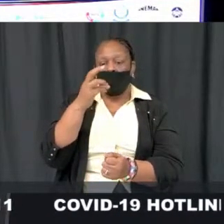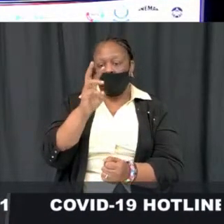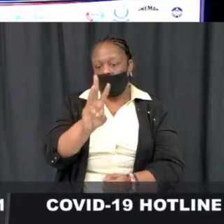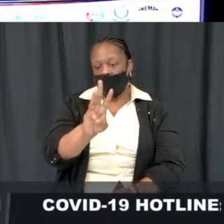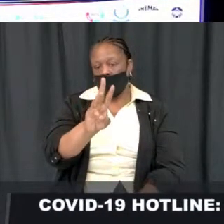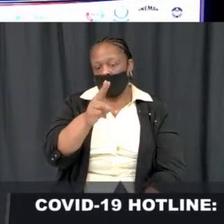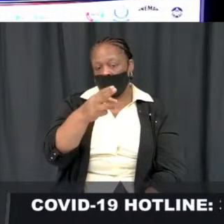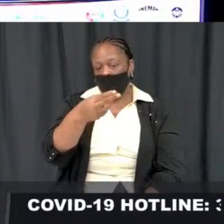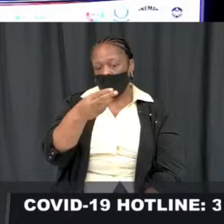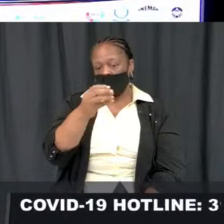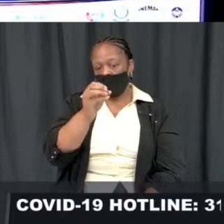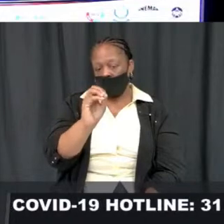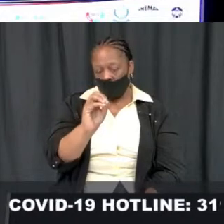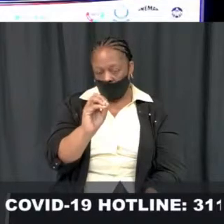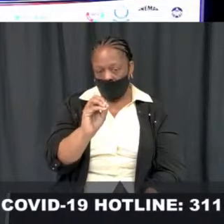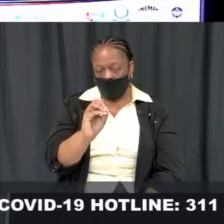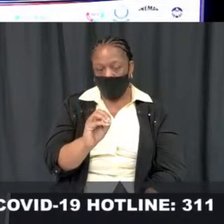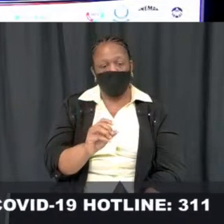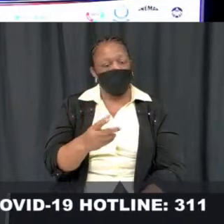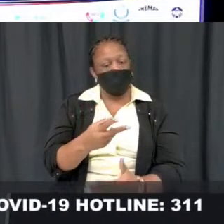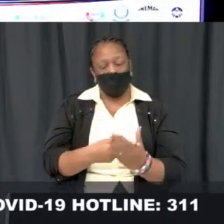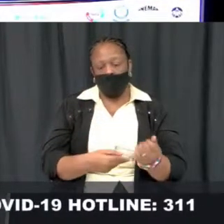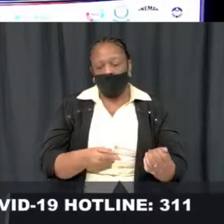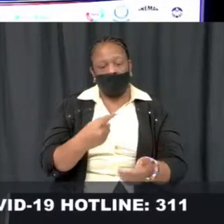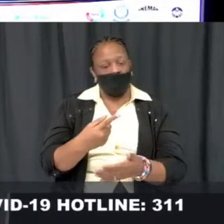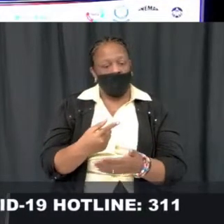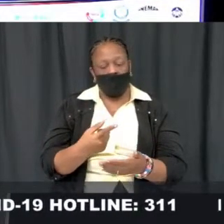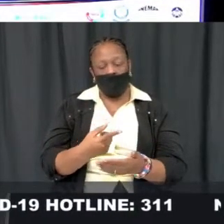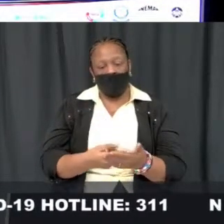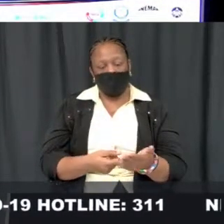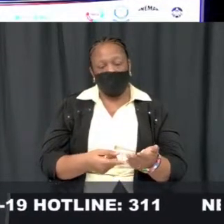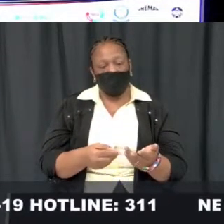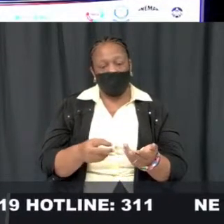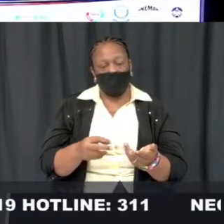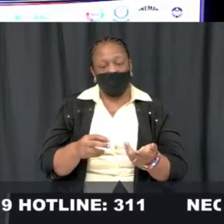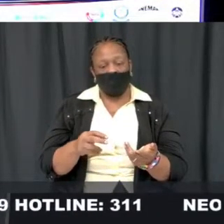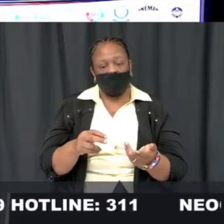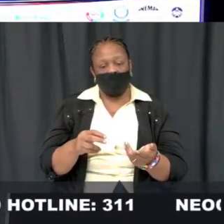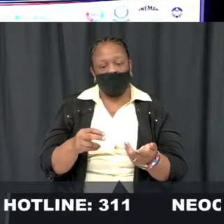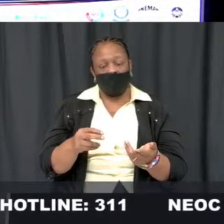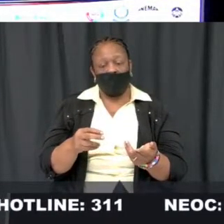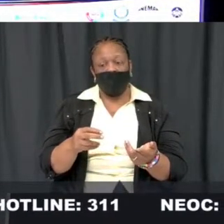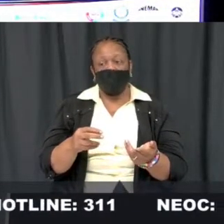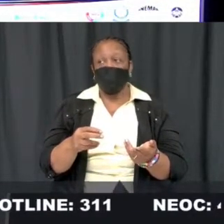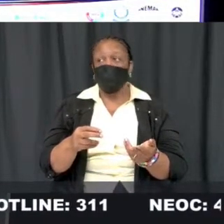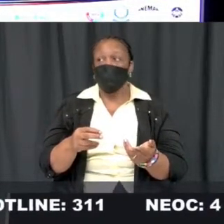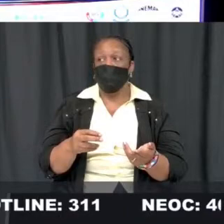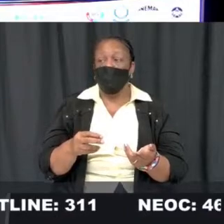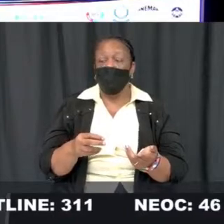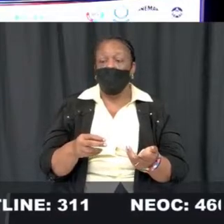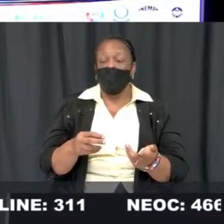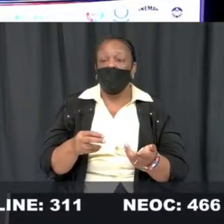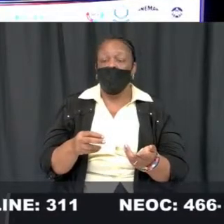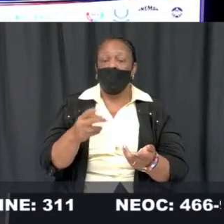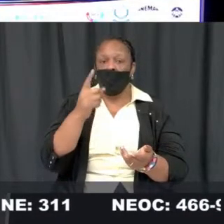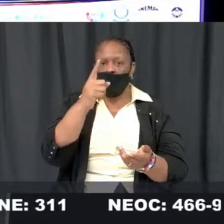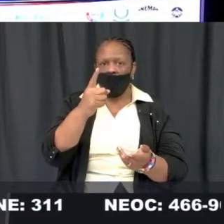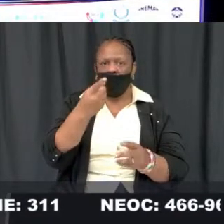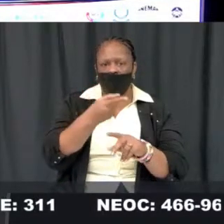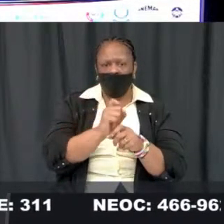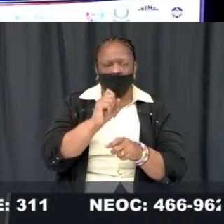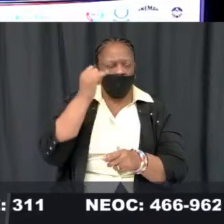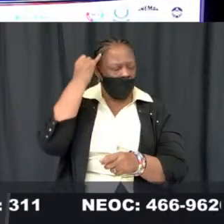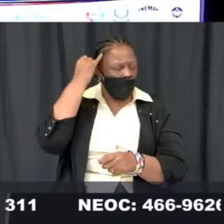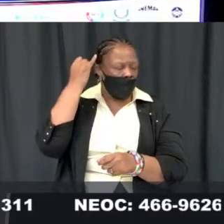by the Serum Institute of India has been approved by the World Health Organization, and so is